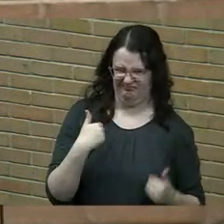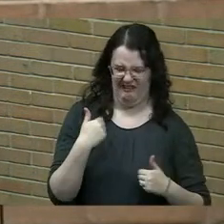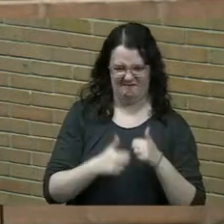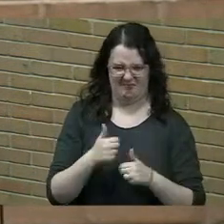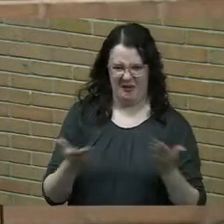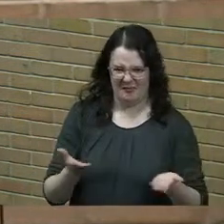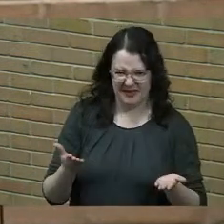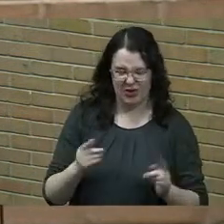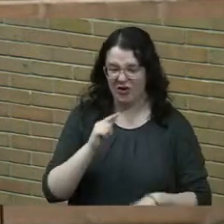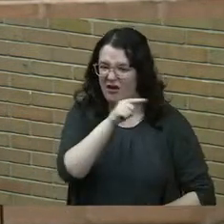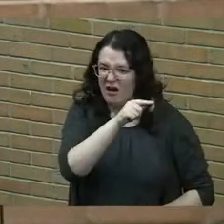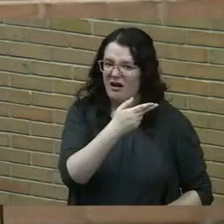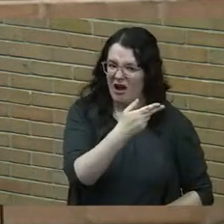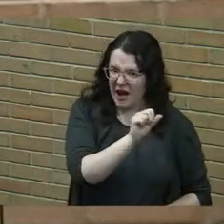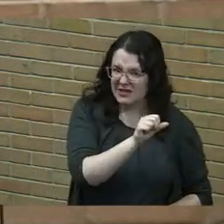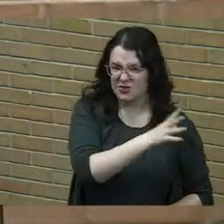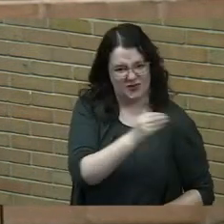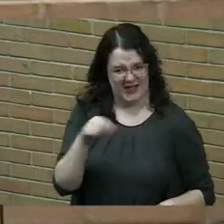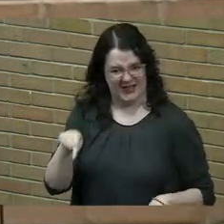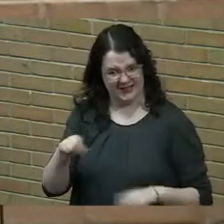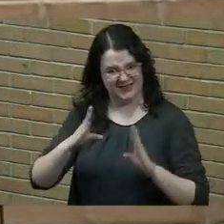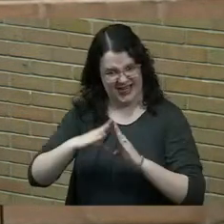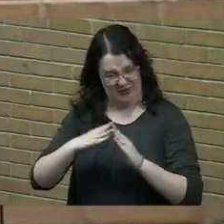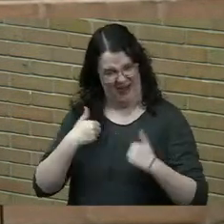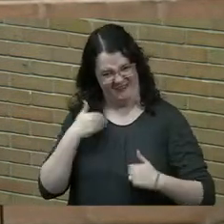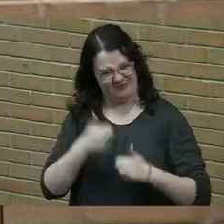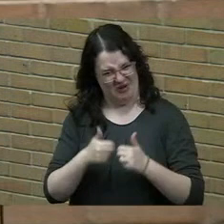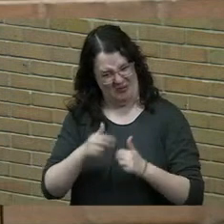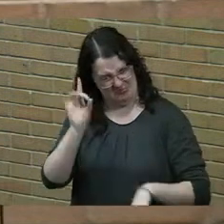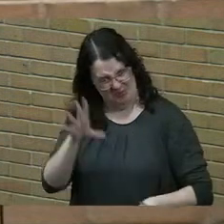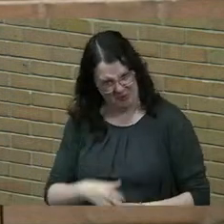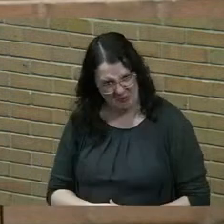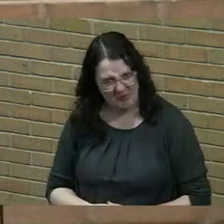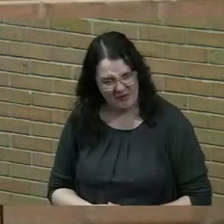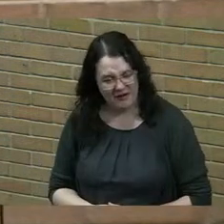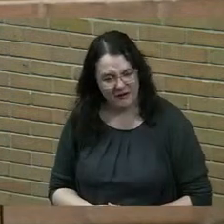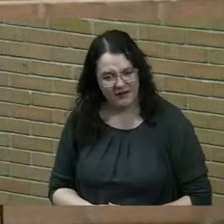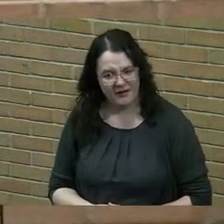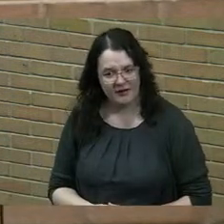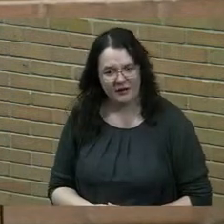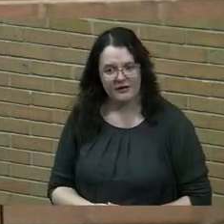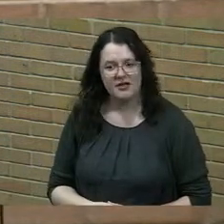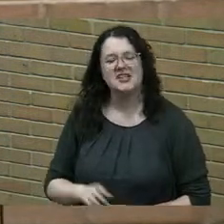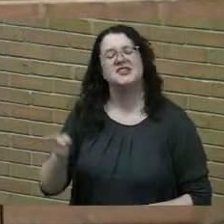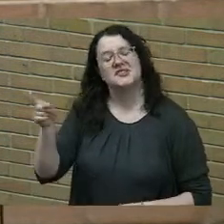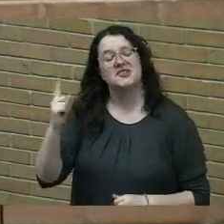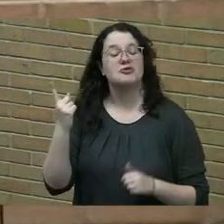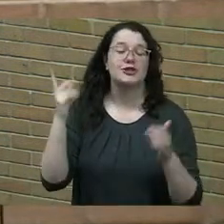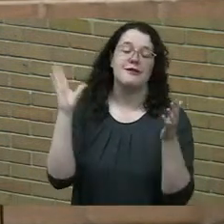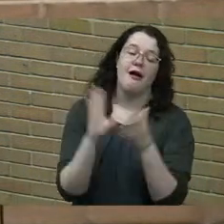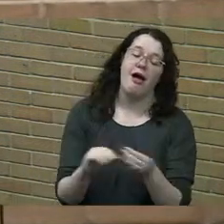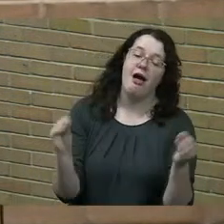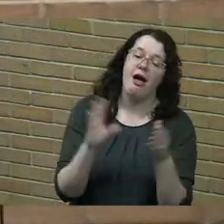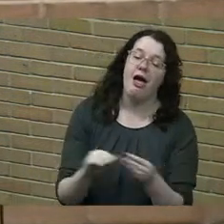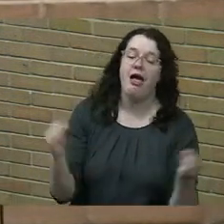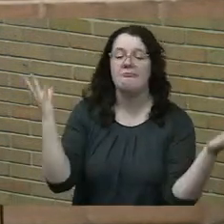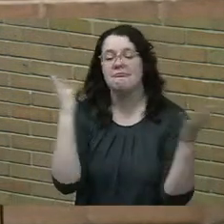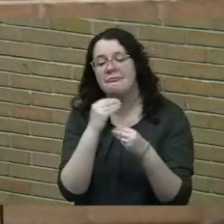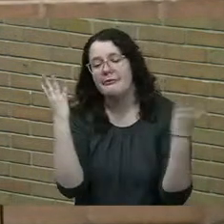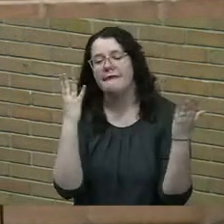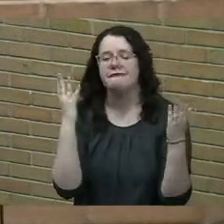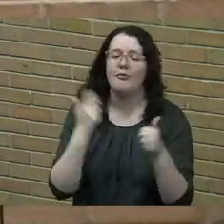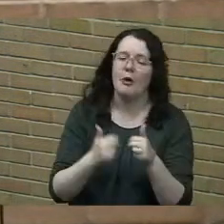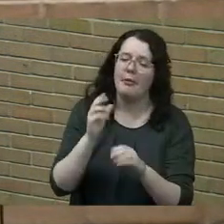both at the high school and in the town, and just trying to paint a bright picture of no problems